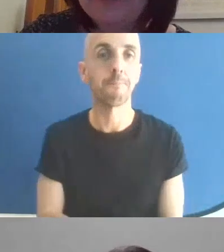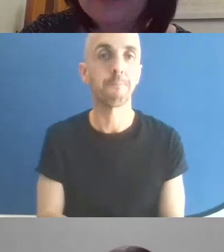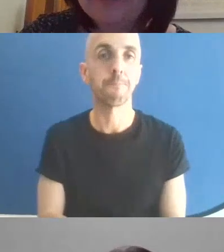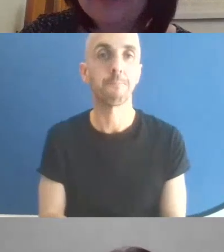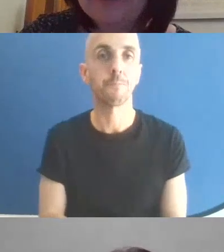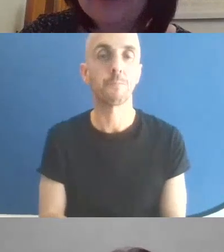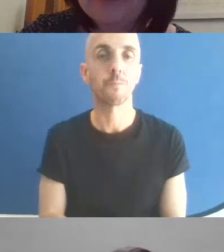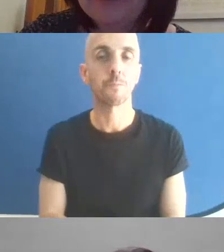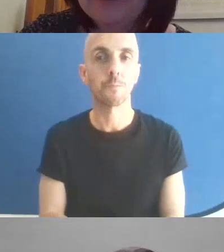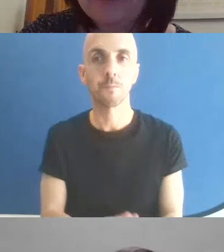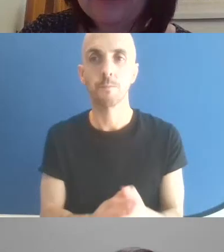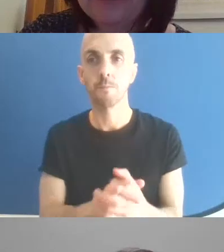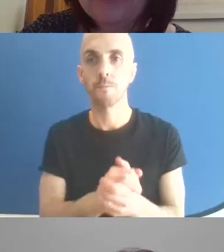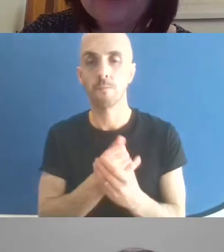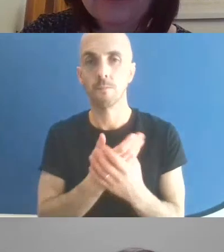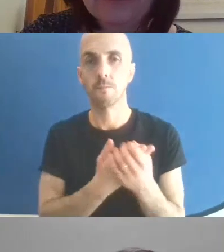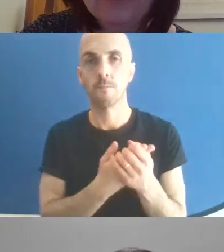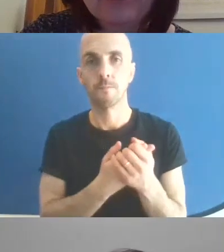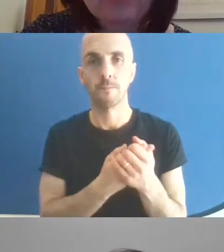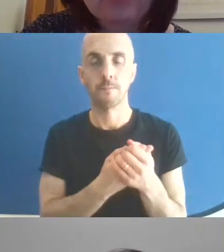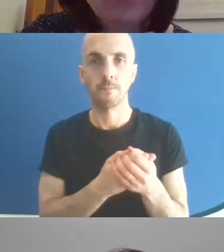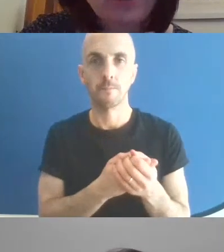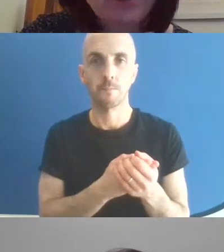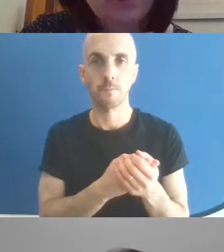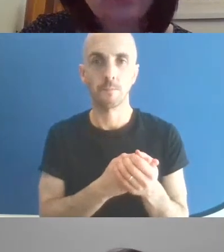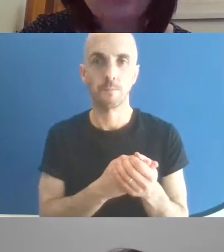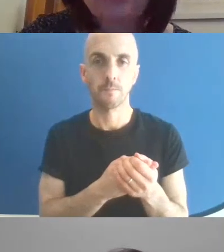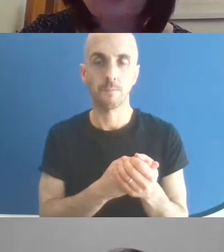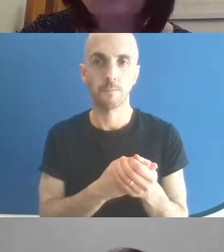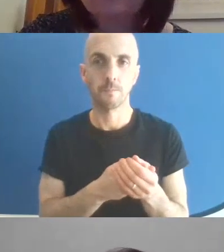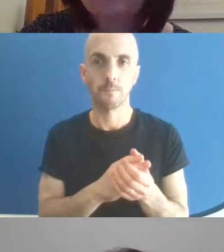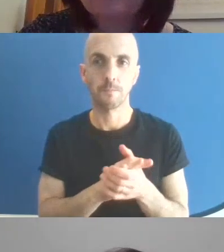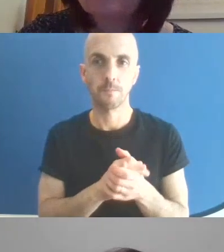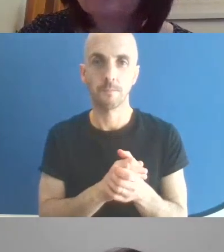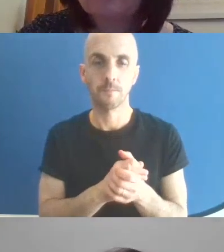We'll see you in the main room in about 10 minutes time. That's great. Thank you.